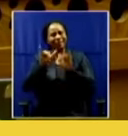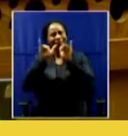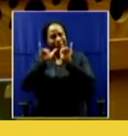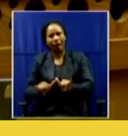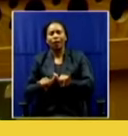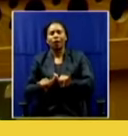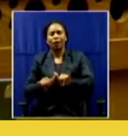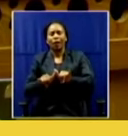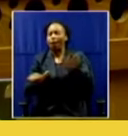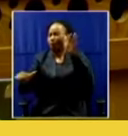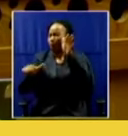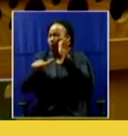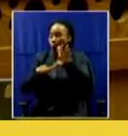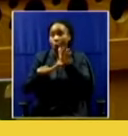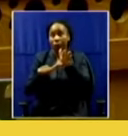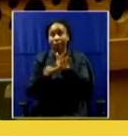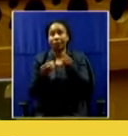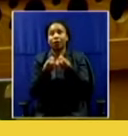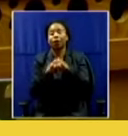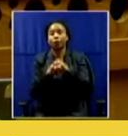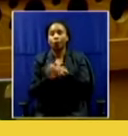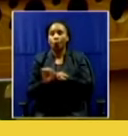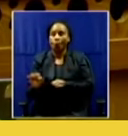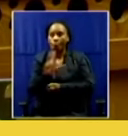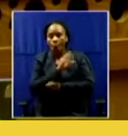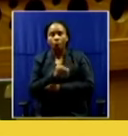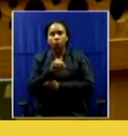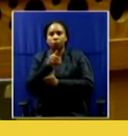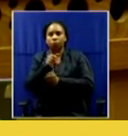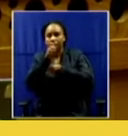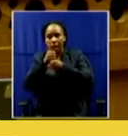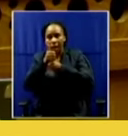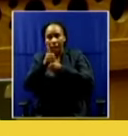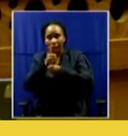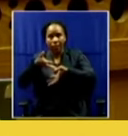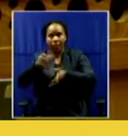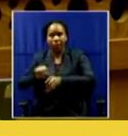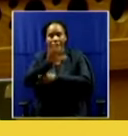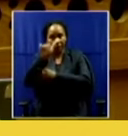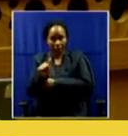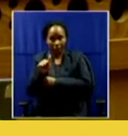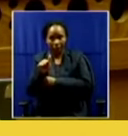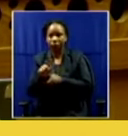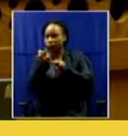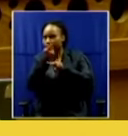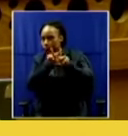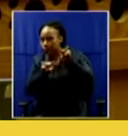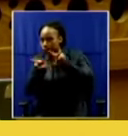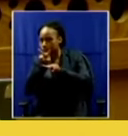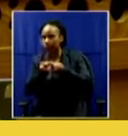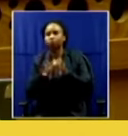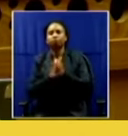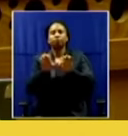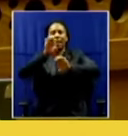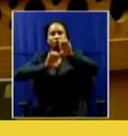concern. All medication imported in South Africa are monitored, they are evaluated,